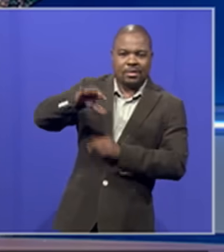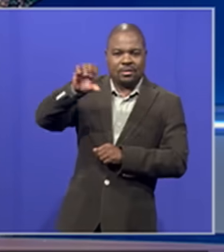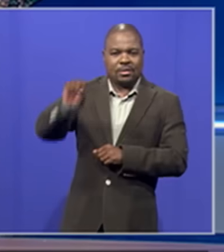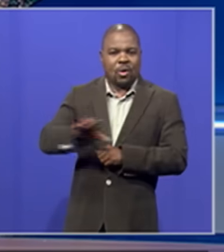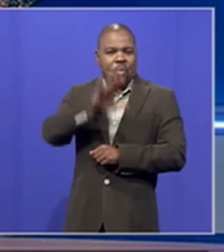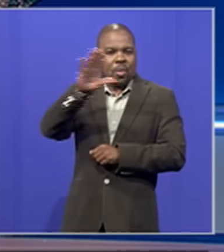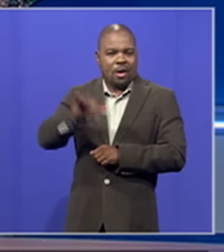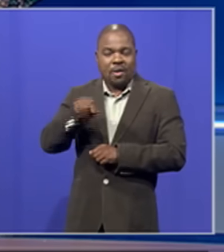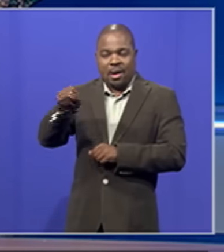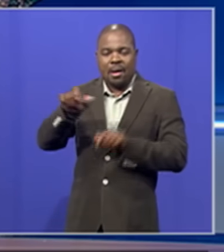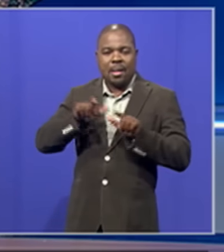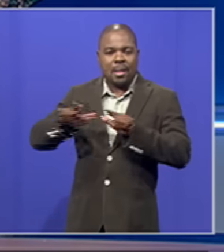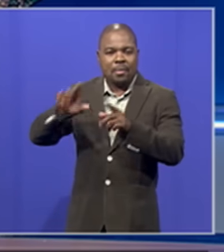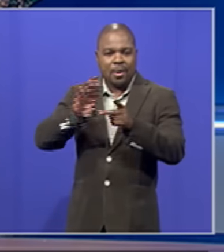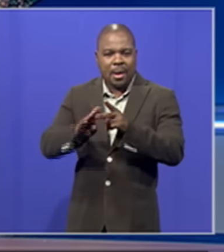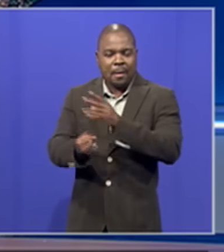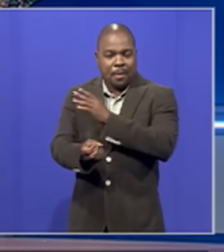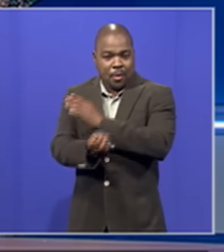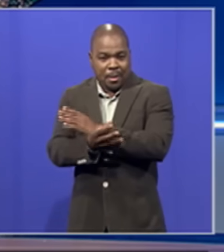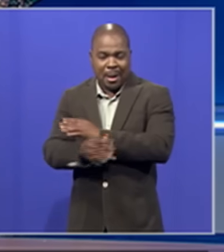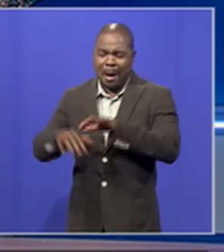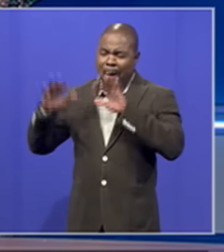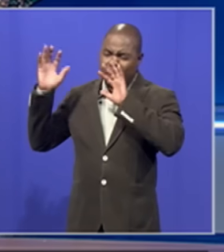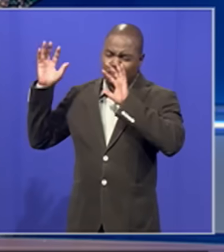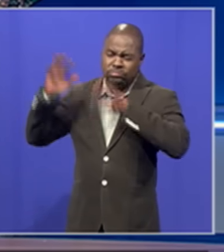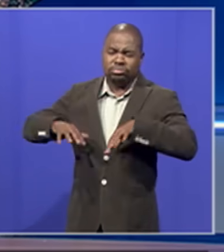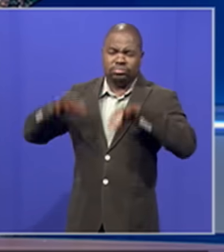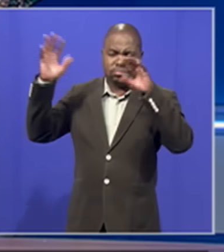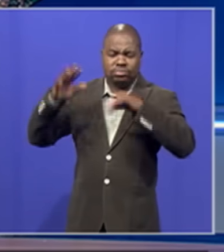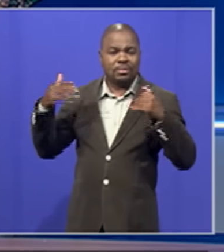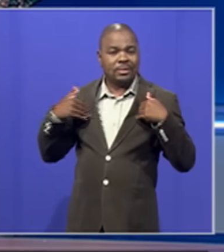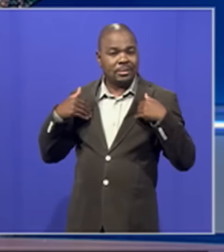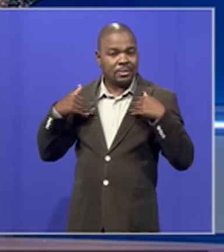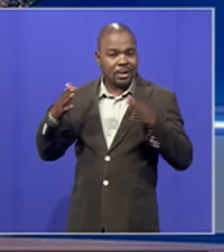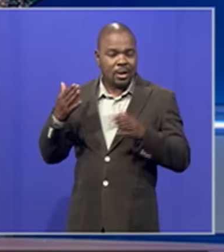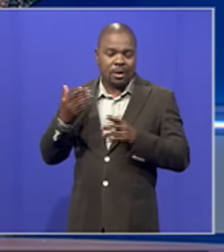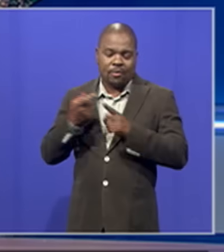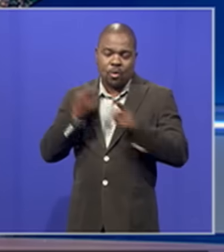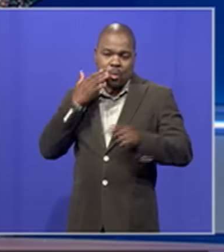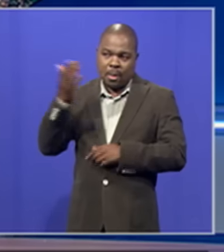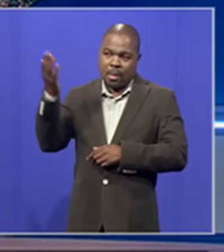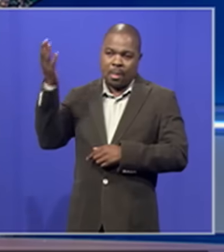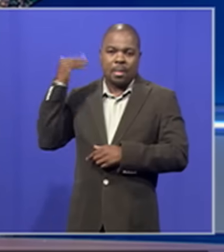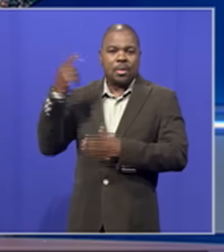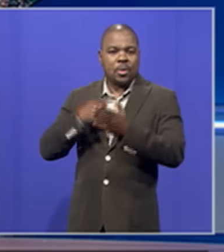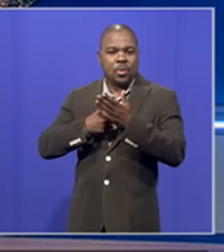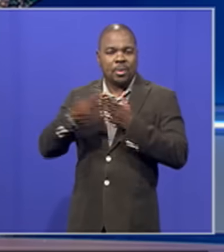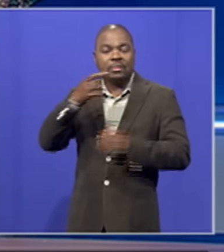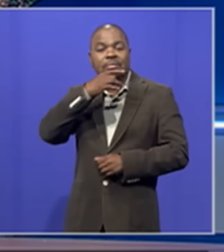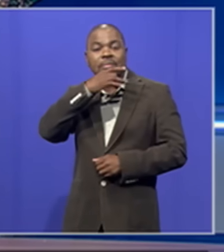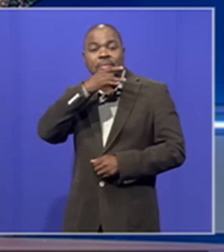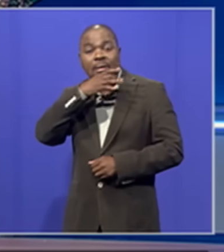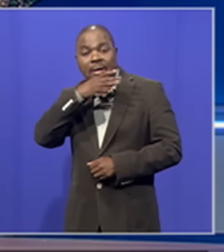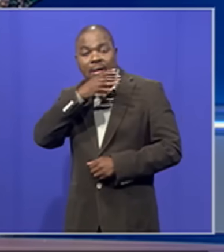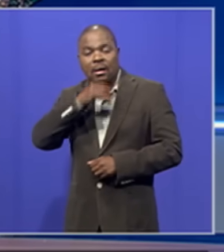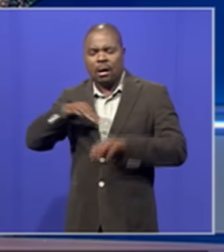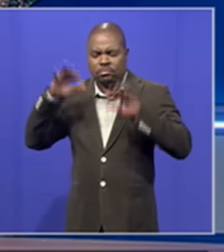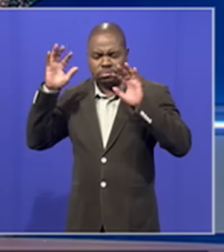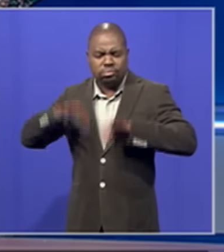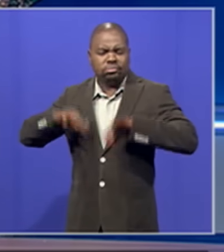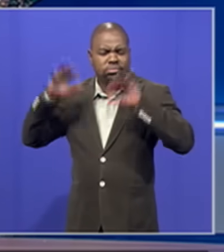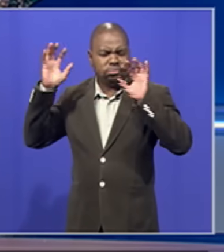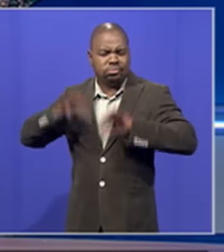dipula ko Limpopo le Mpumalanga. Pula e sa le thoma gona mokibelo wa go feta ene sa le ena o tšwela